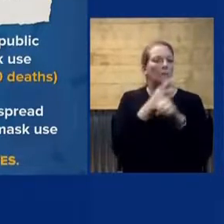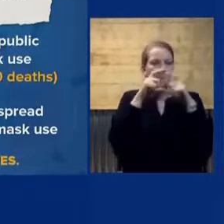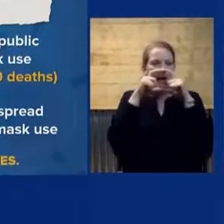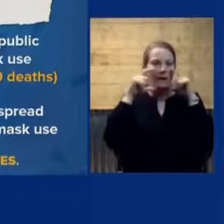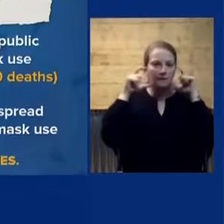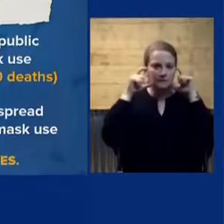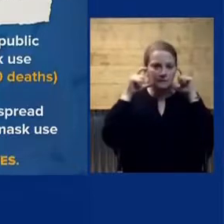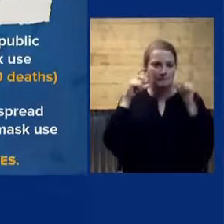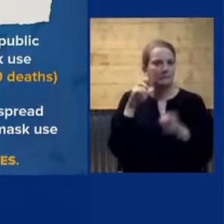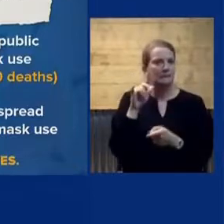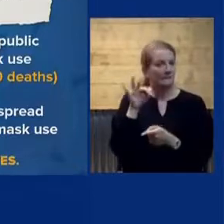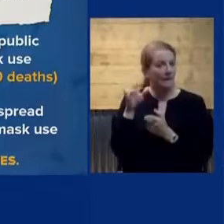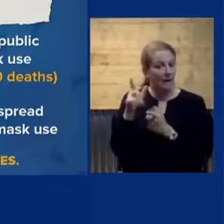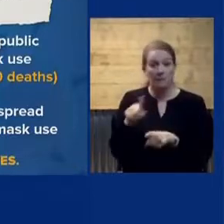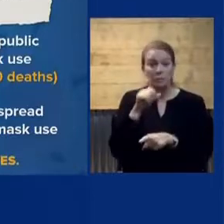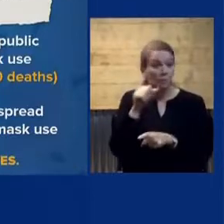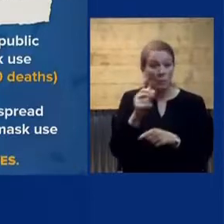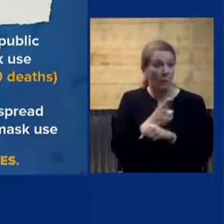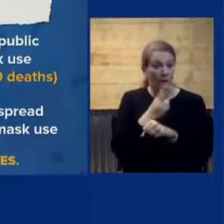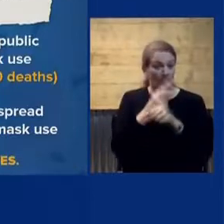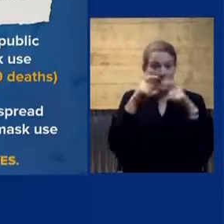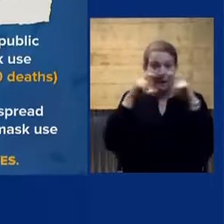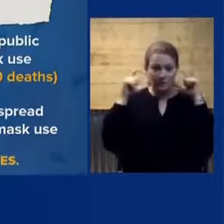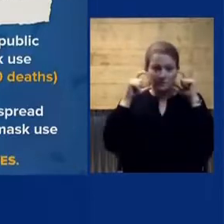Think about this.